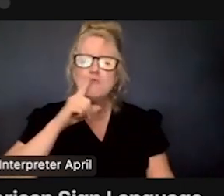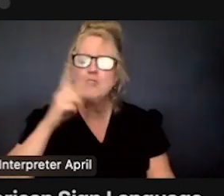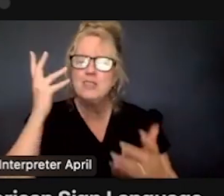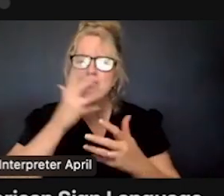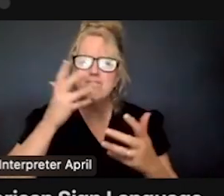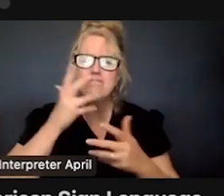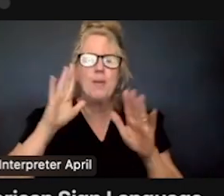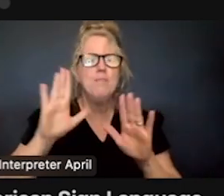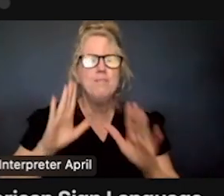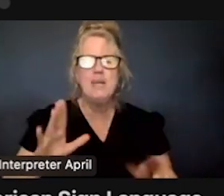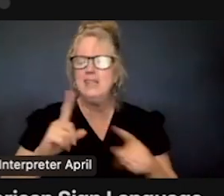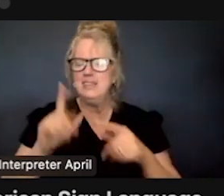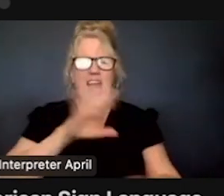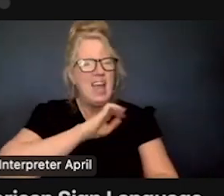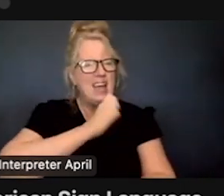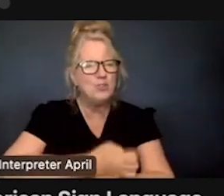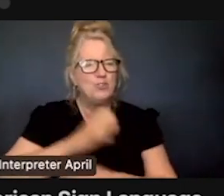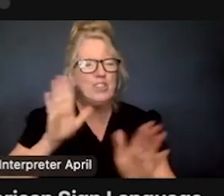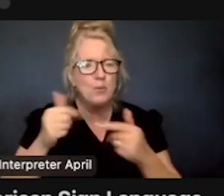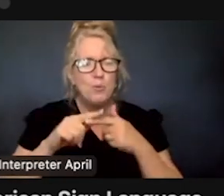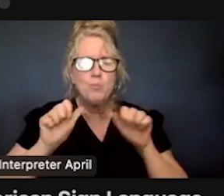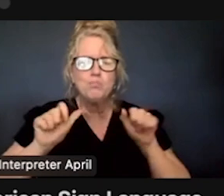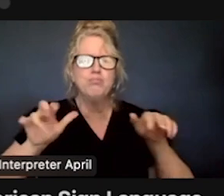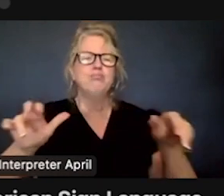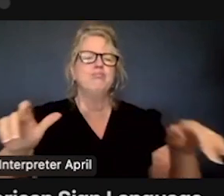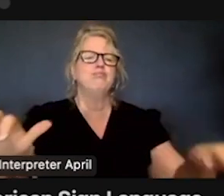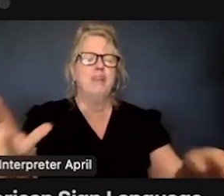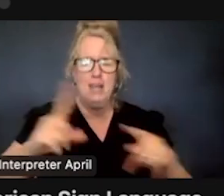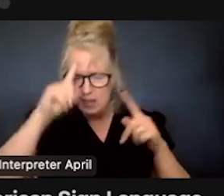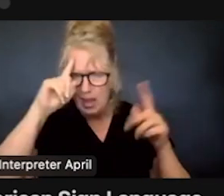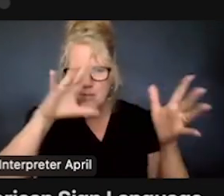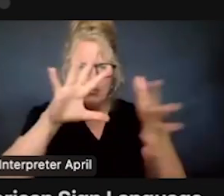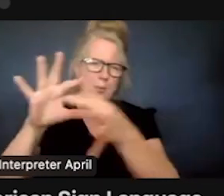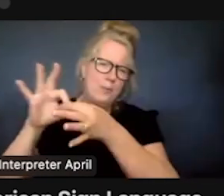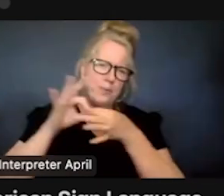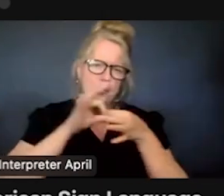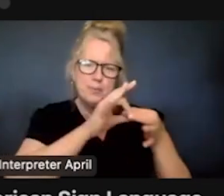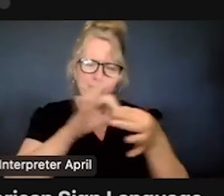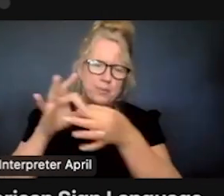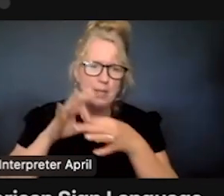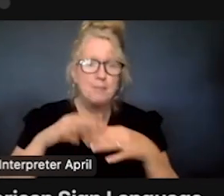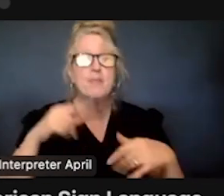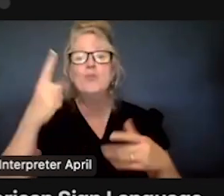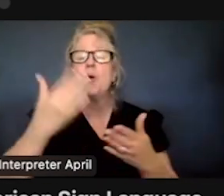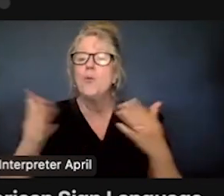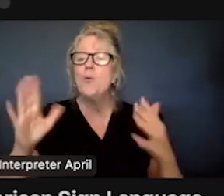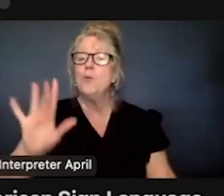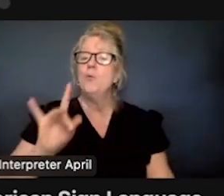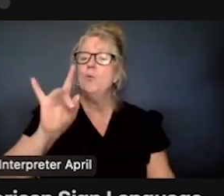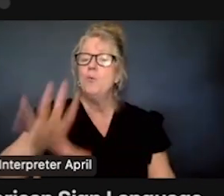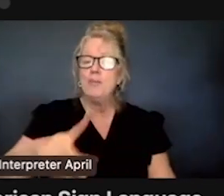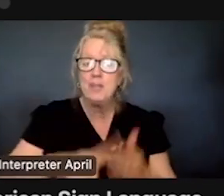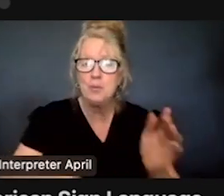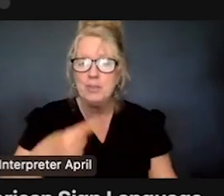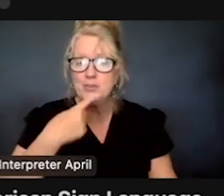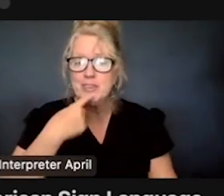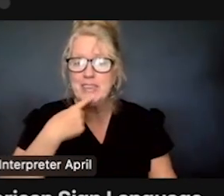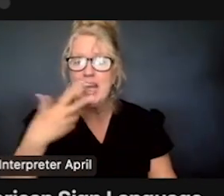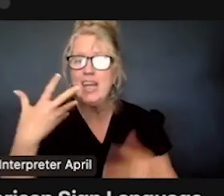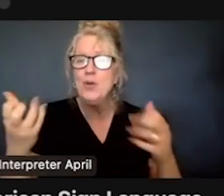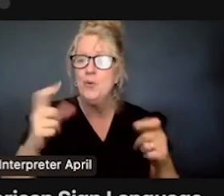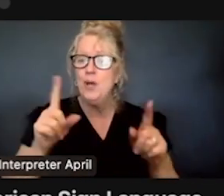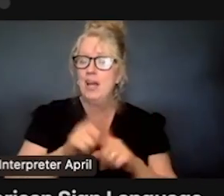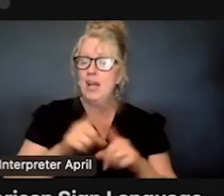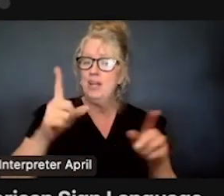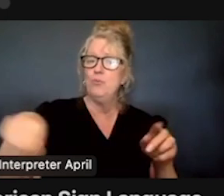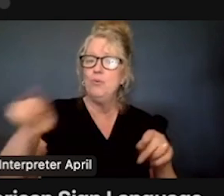in the room, everybody on, with one mind and one mission. The one thing I want to say about all of this, and the one thing that actually needs to come true